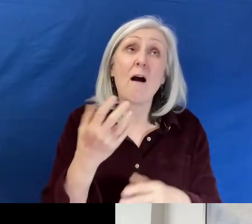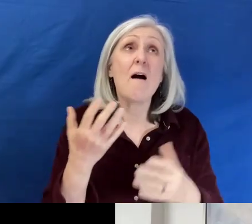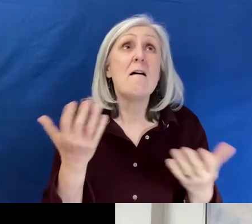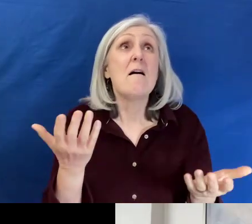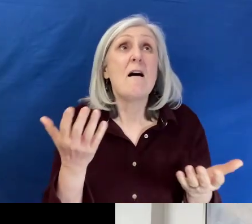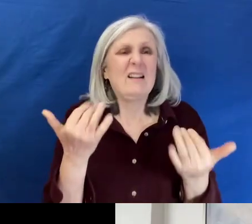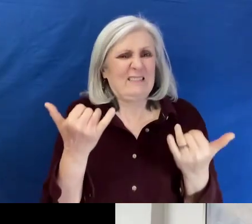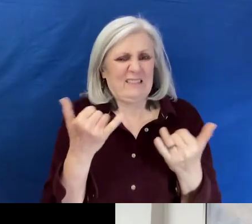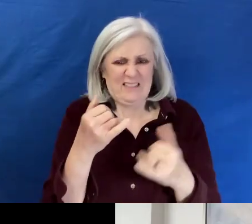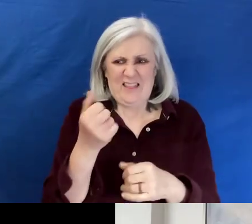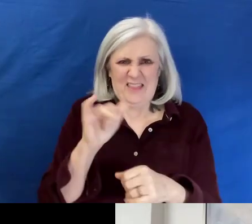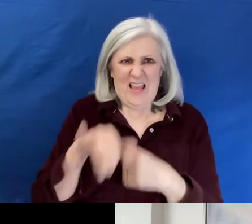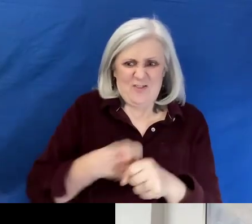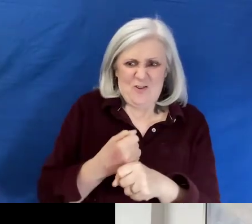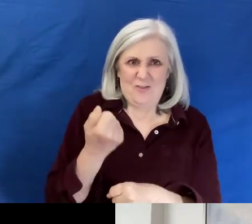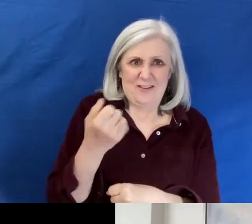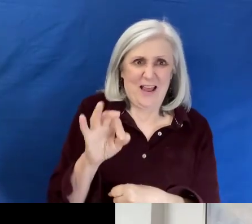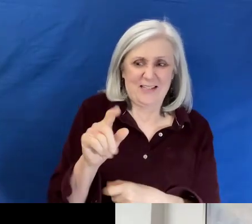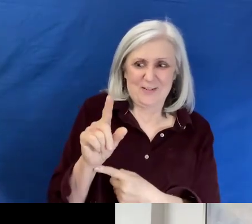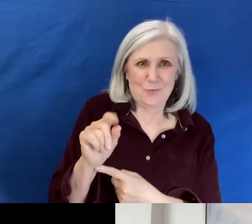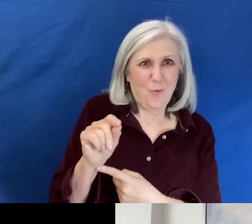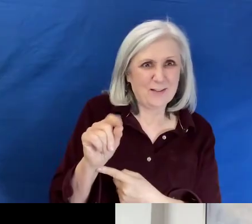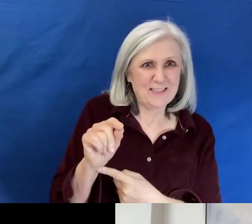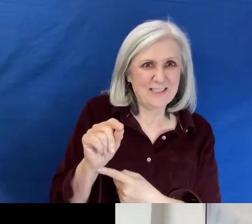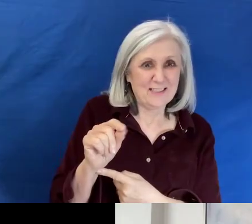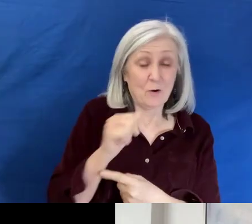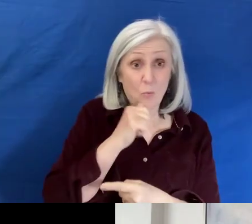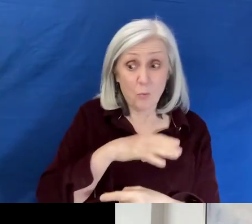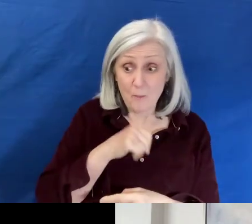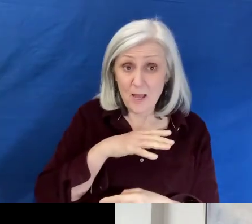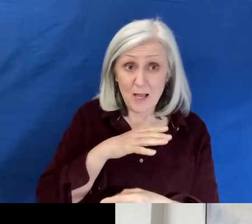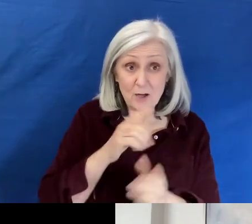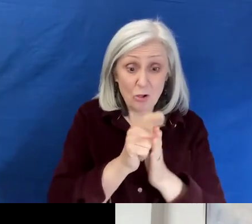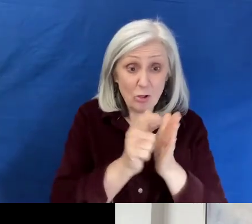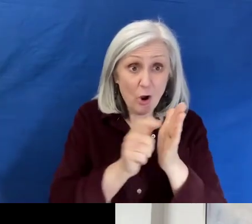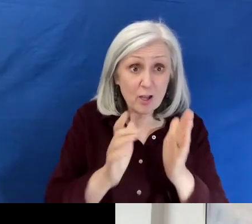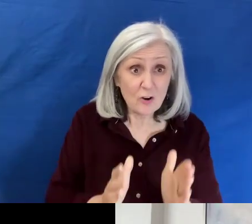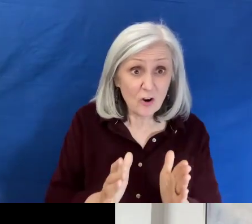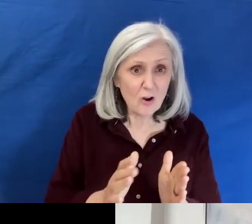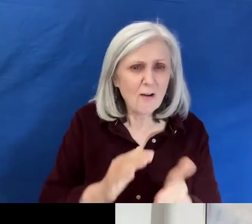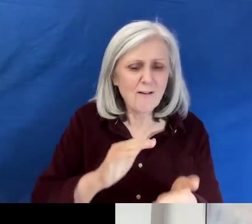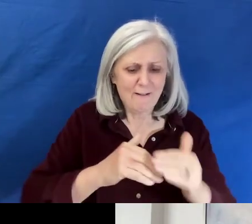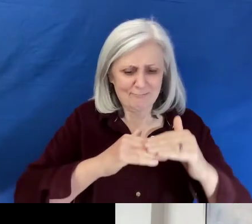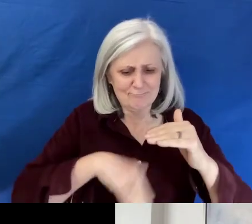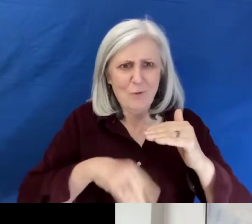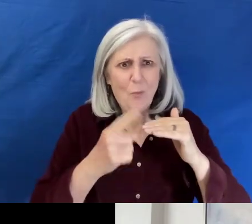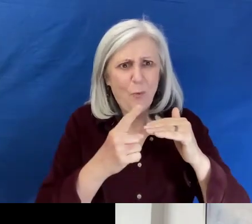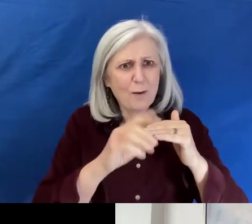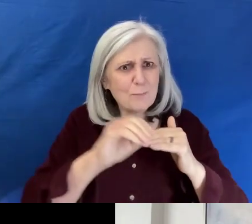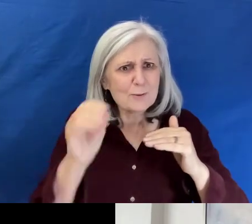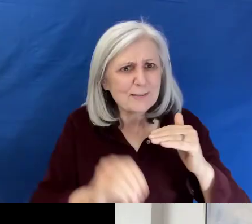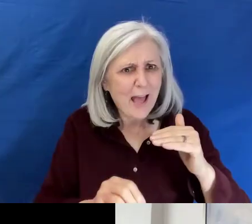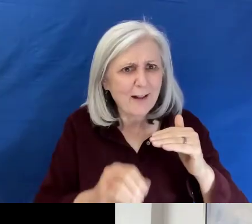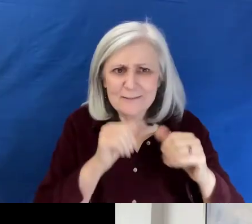is 1920. A woman who is a lawyer was less than 1%. So you can understand